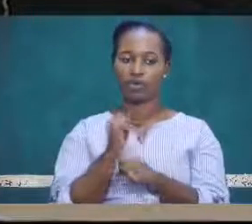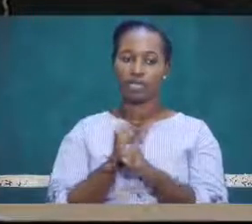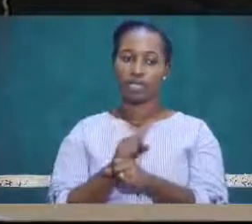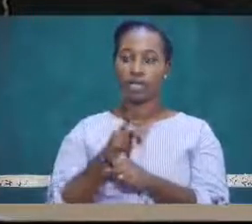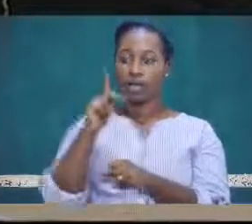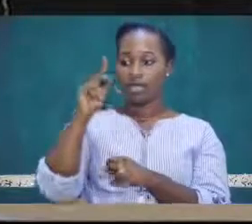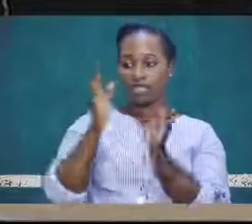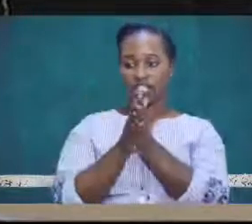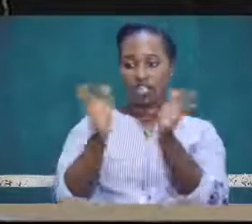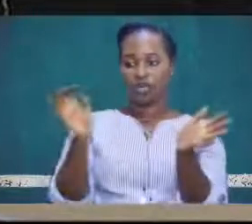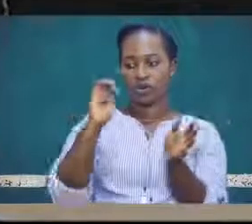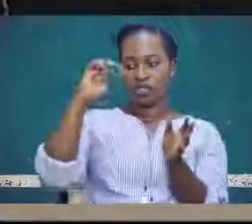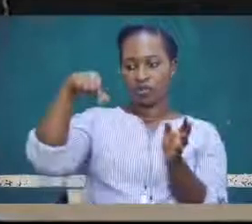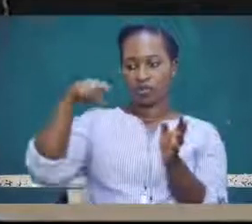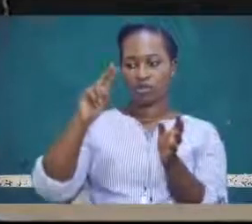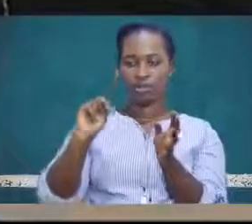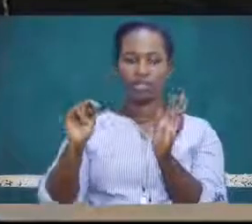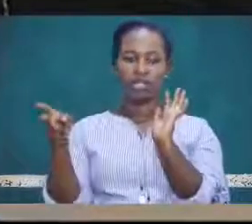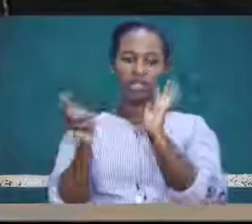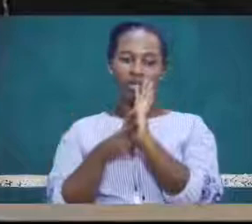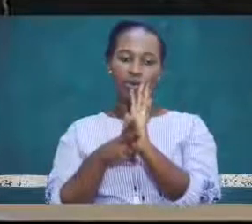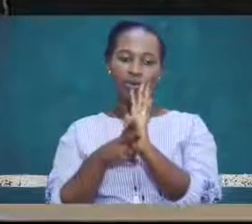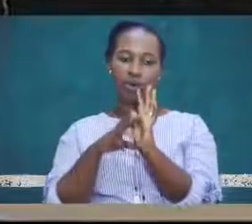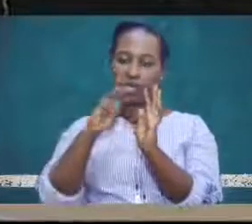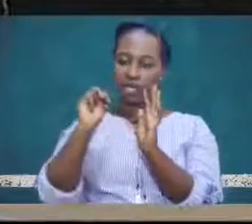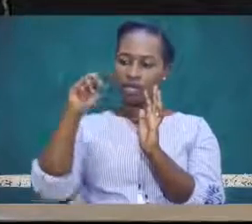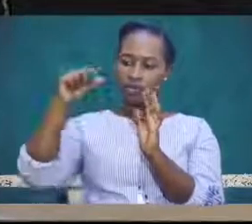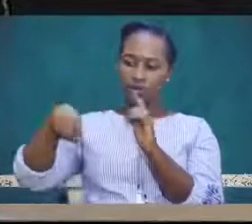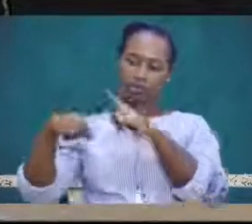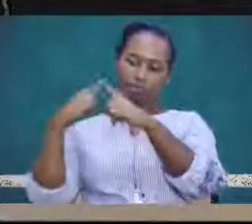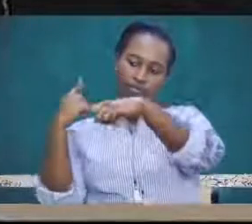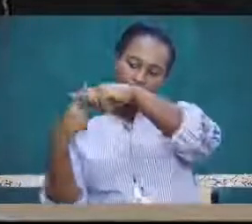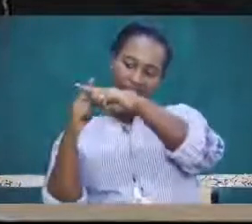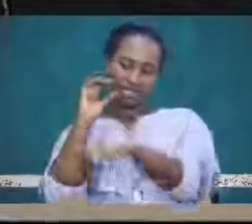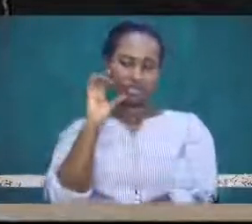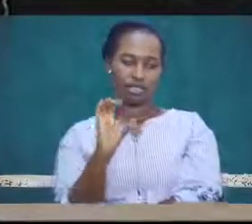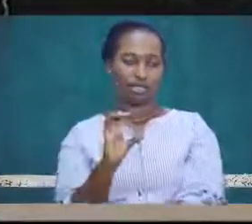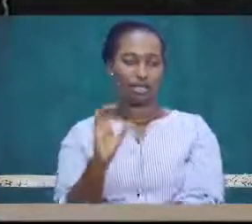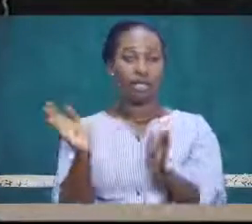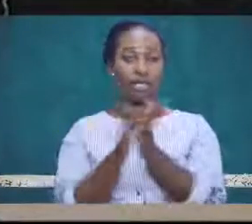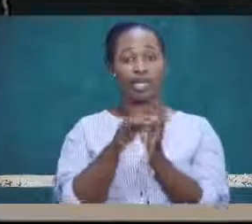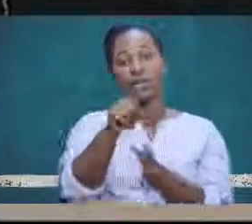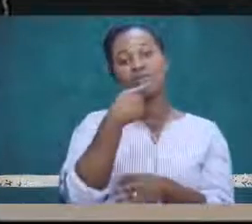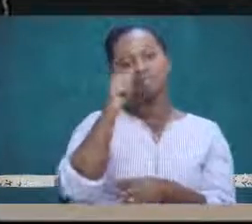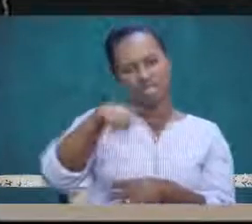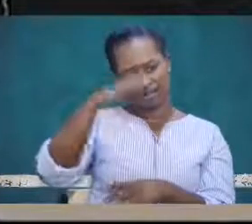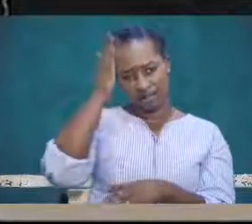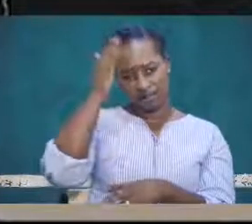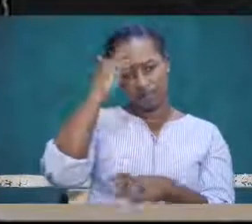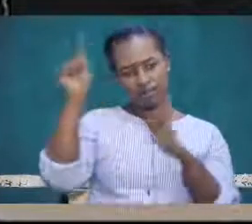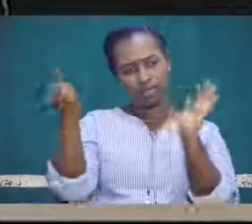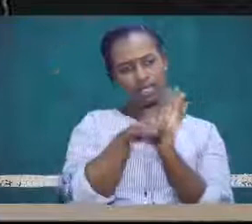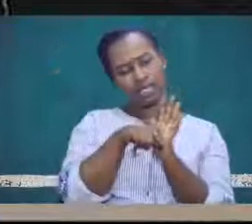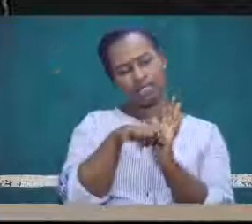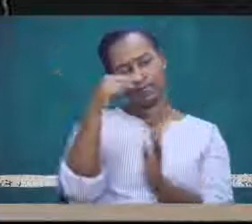general equation would be the gradient plus C. And you must know a